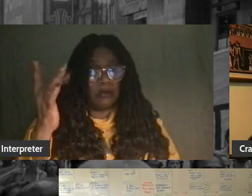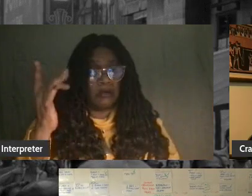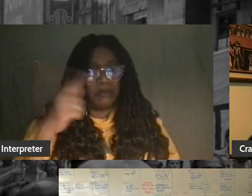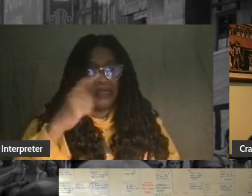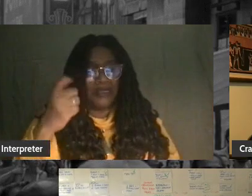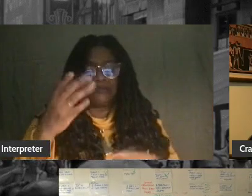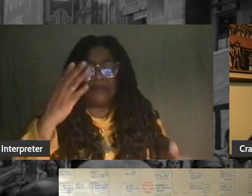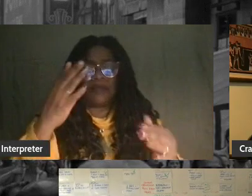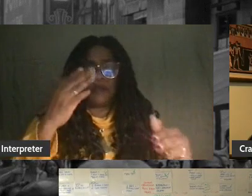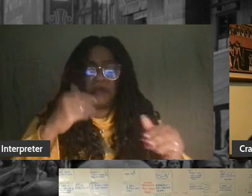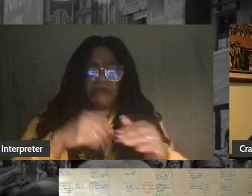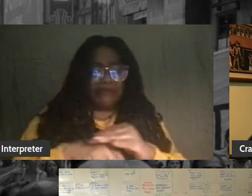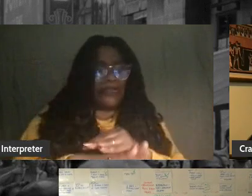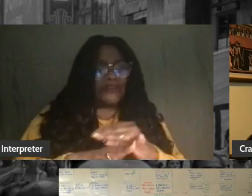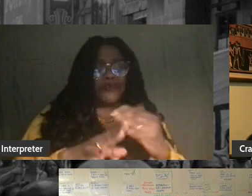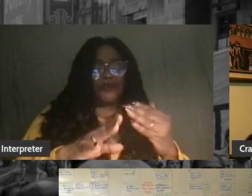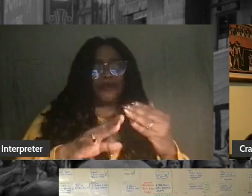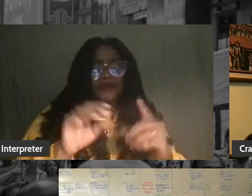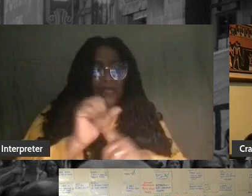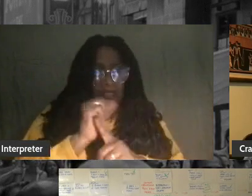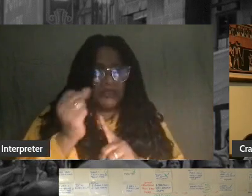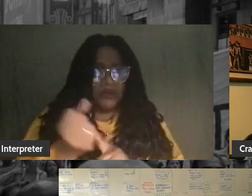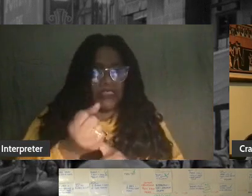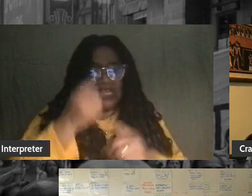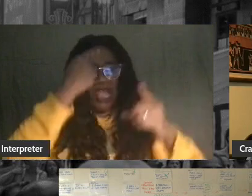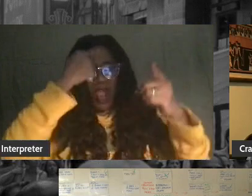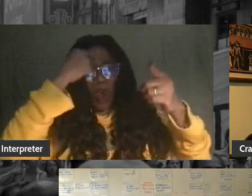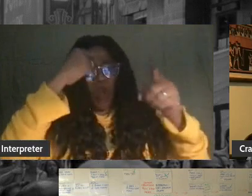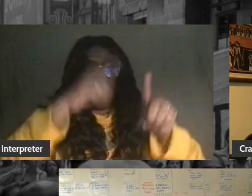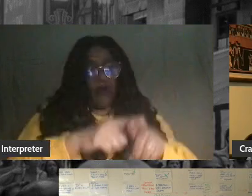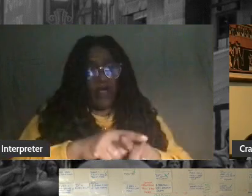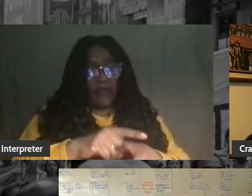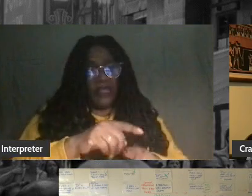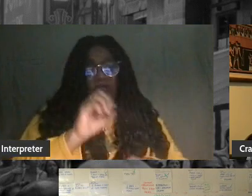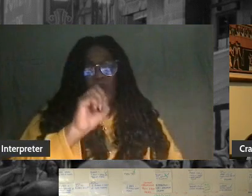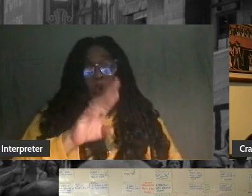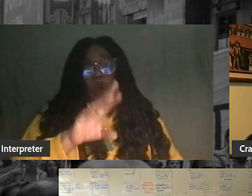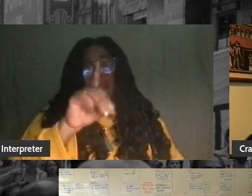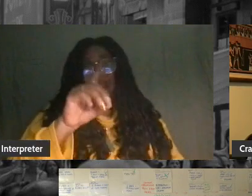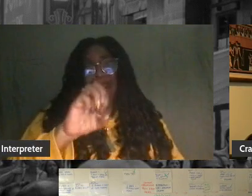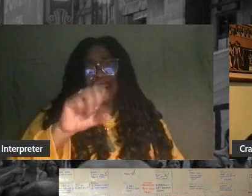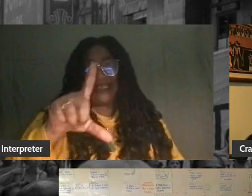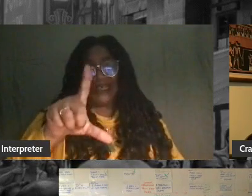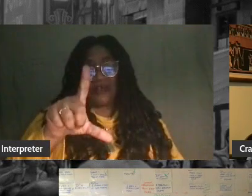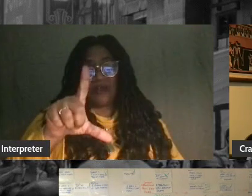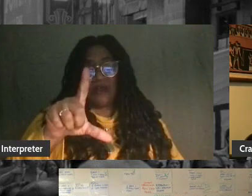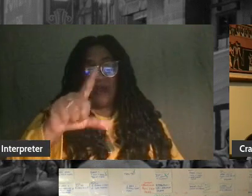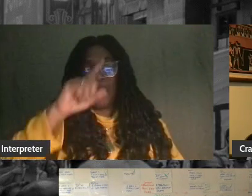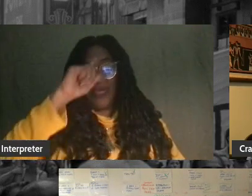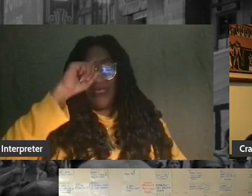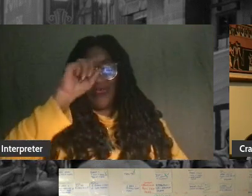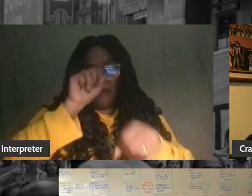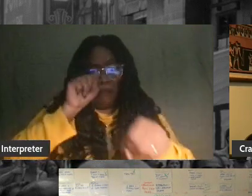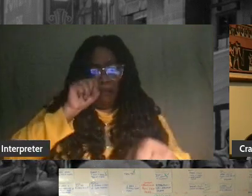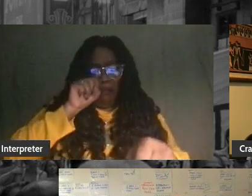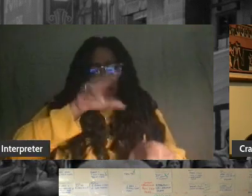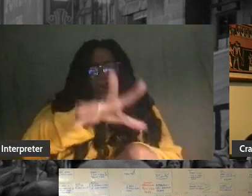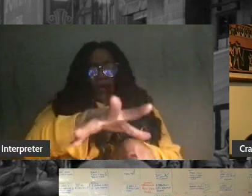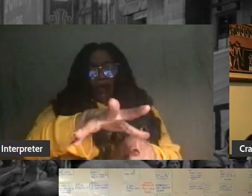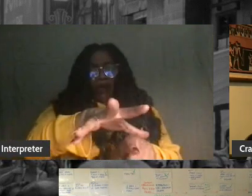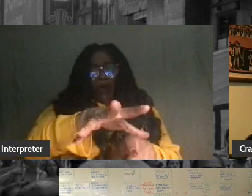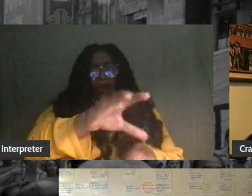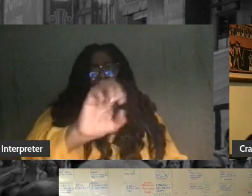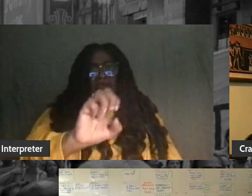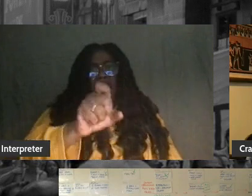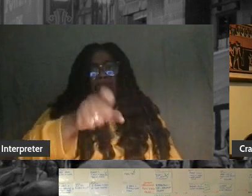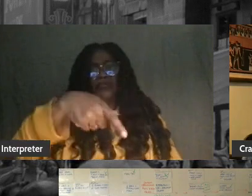enter into an agreement or a deal for the exploitation of that property that,